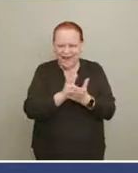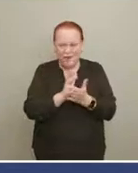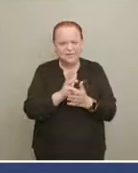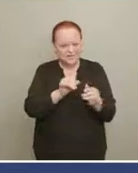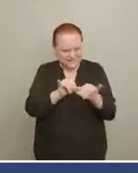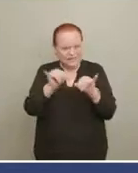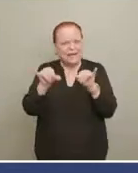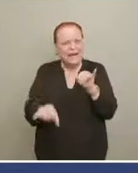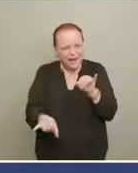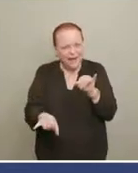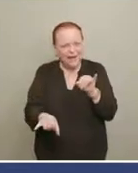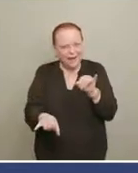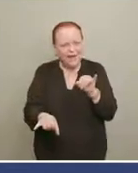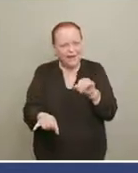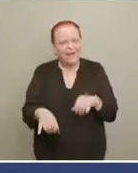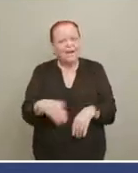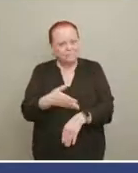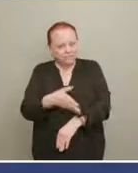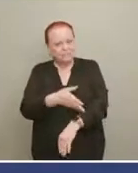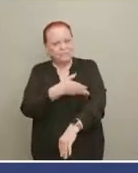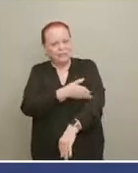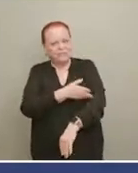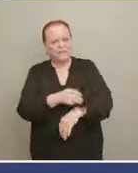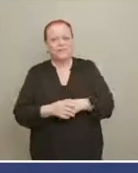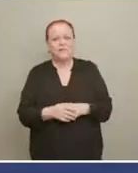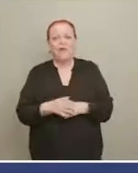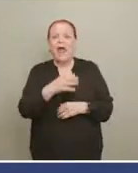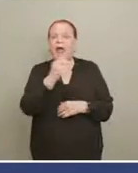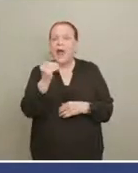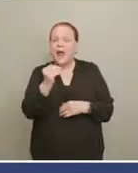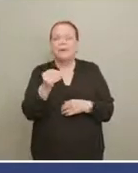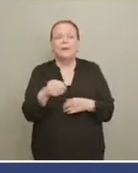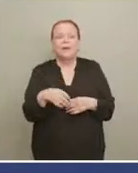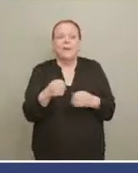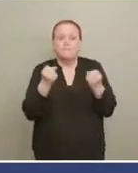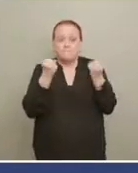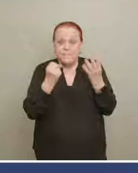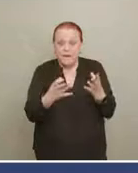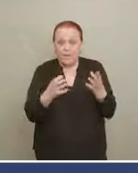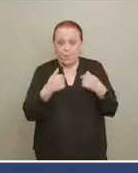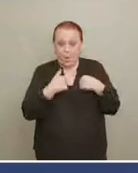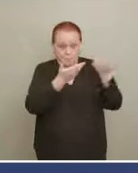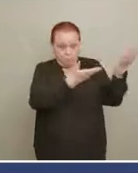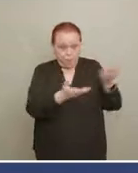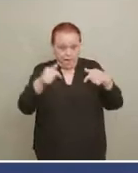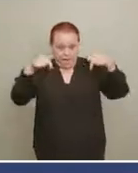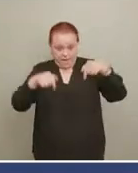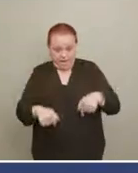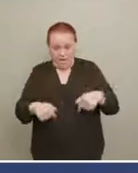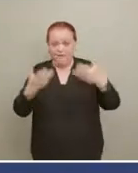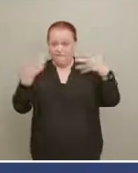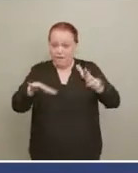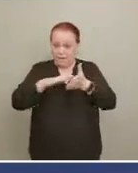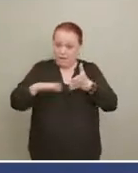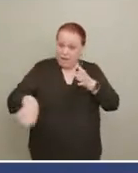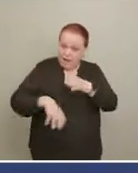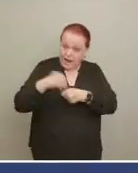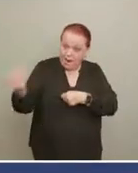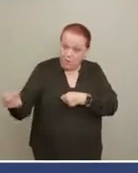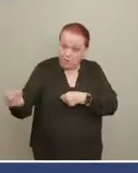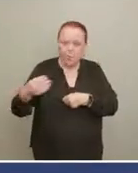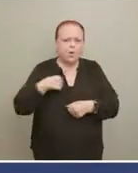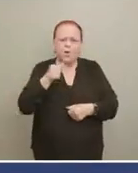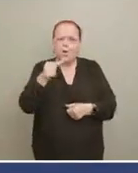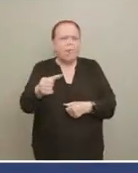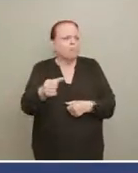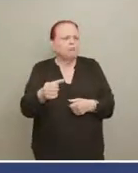here that we never see again. We never get calls for service again. Or it, you know, someone who's a habitual everyday offender, we don't see them for